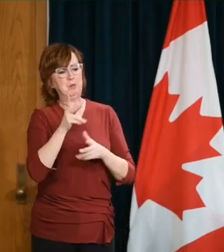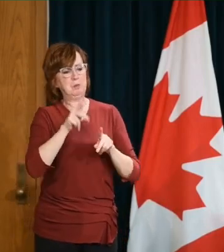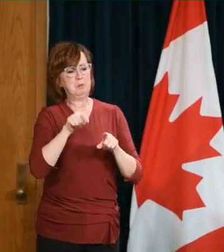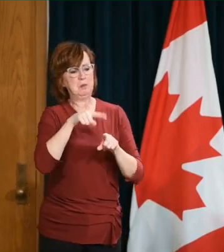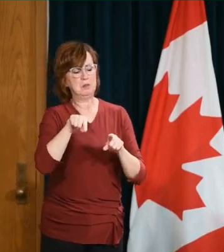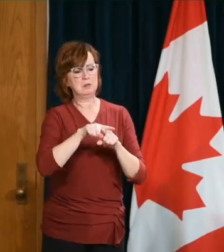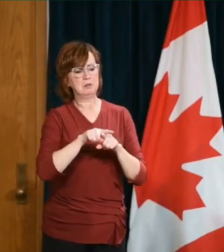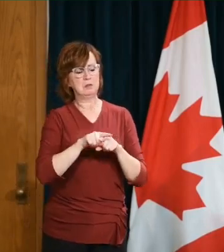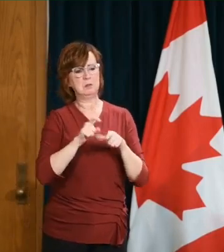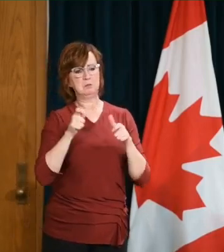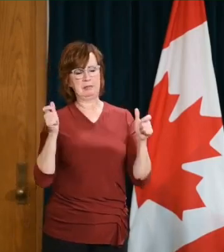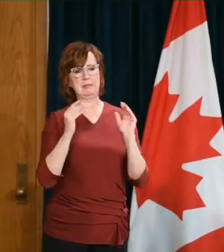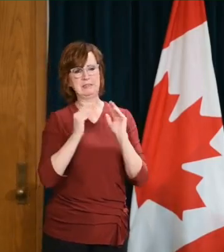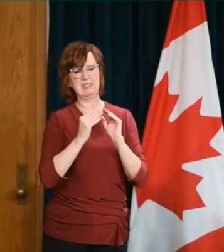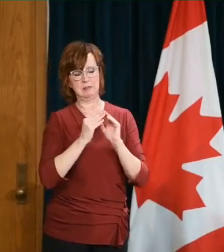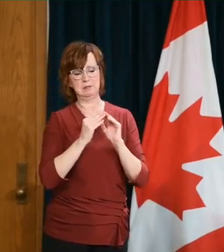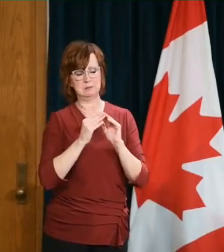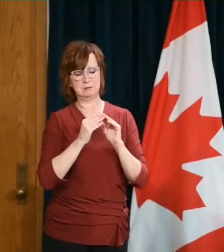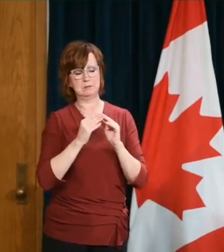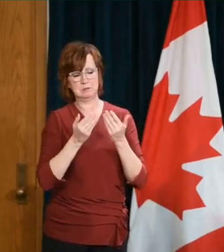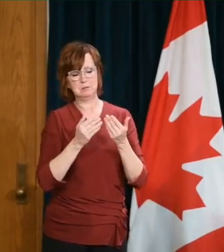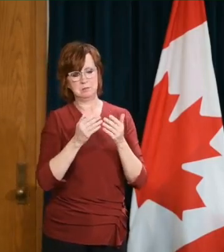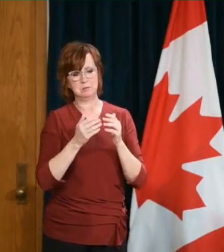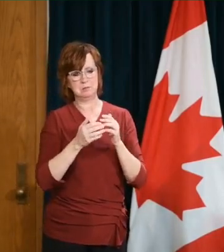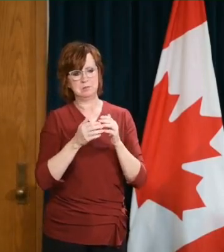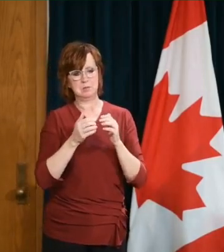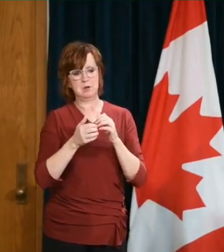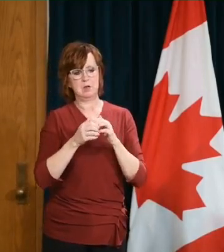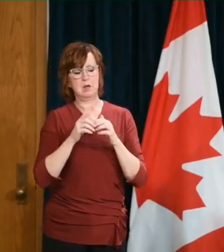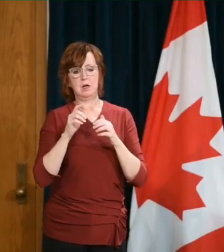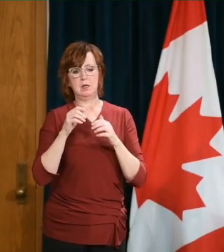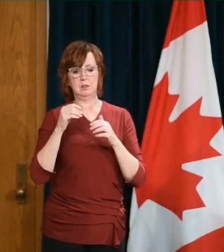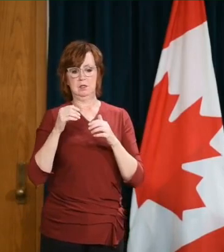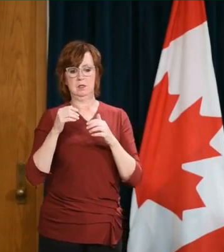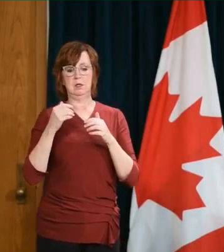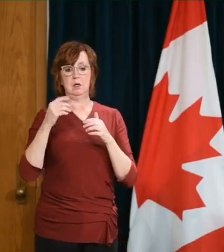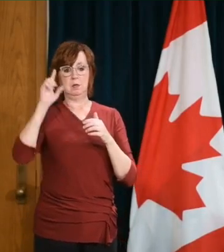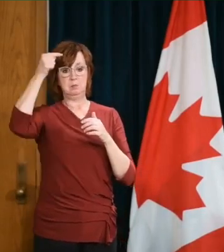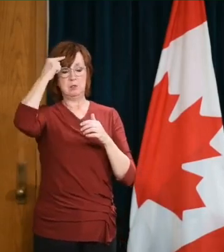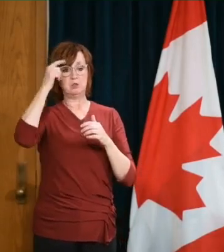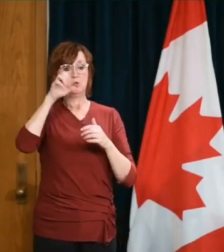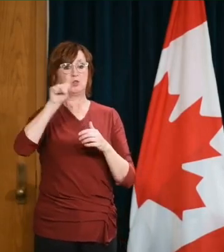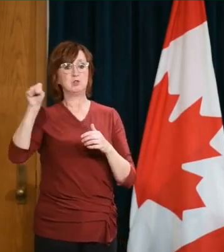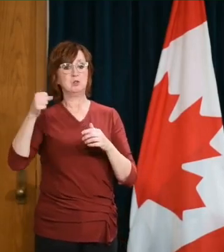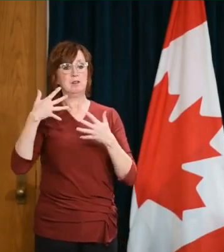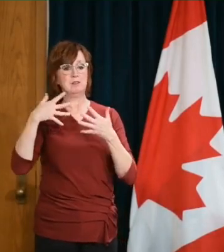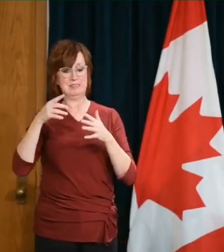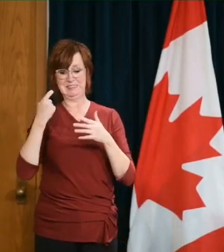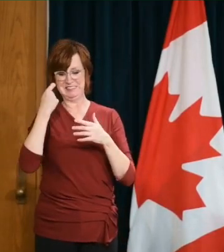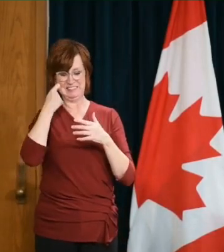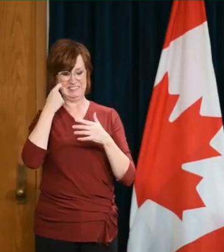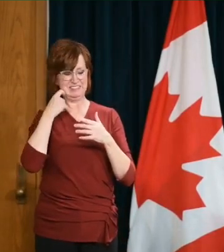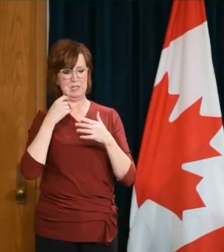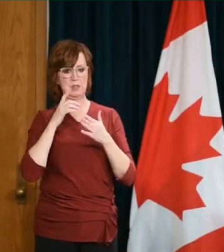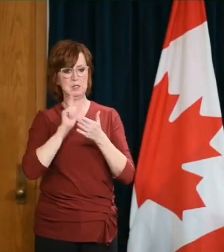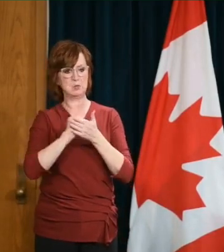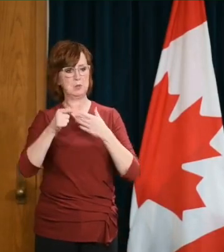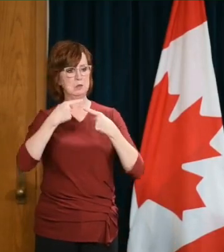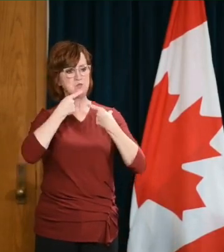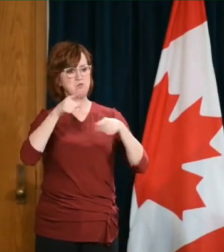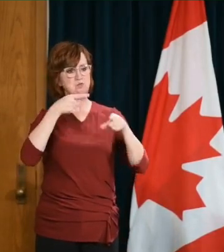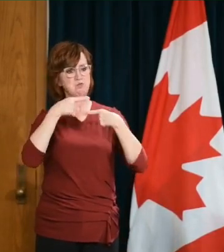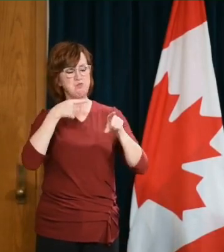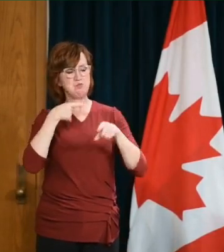predominantly in our larger centres, Minister of Social Services was out earlier this week with a first step, if you will, of some of the supports